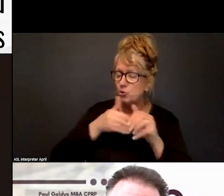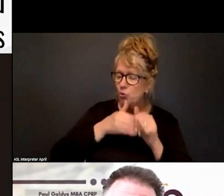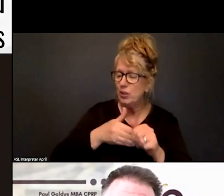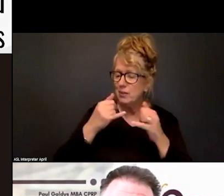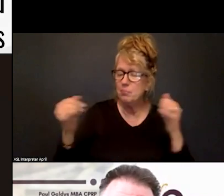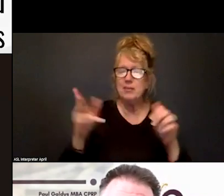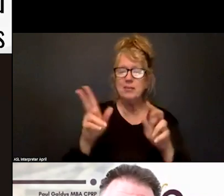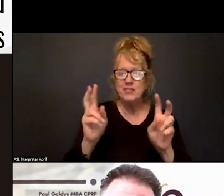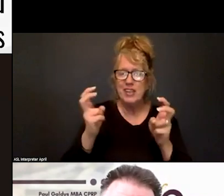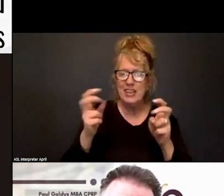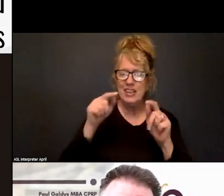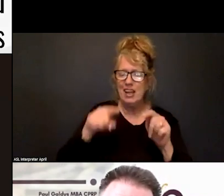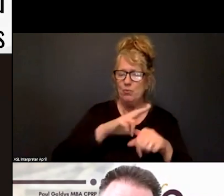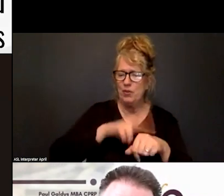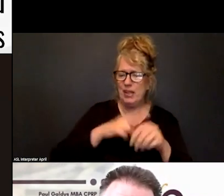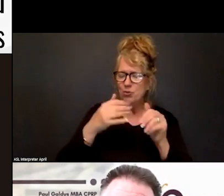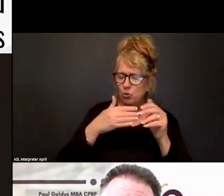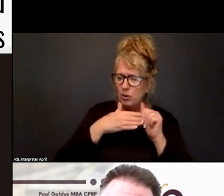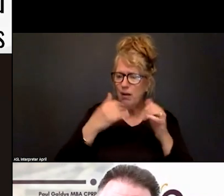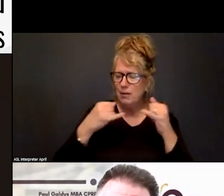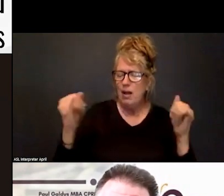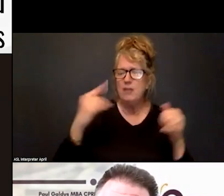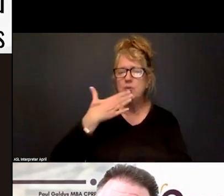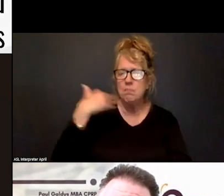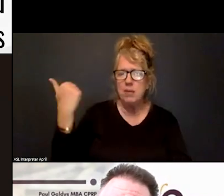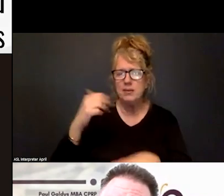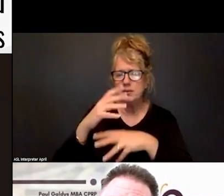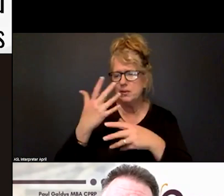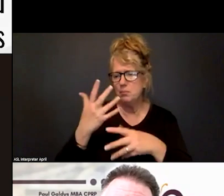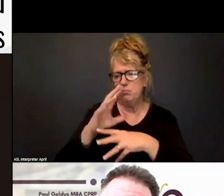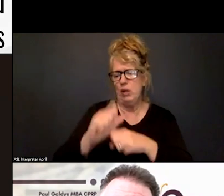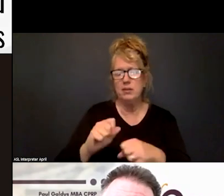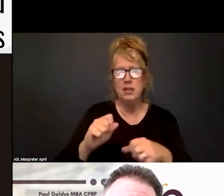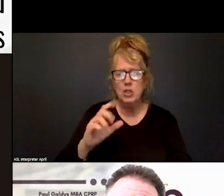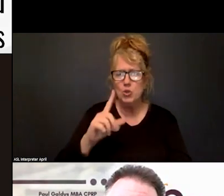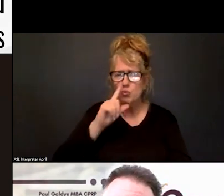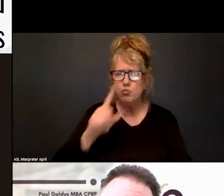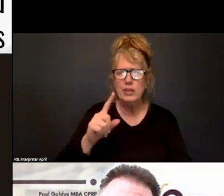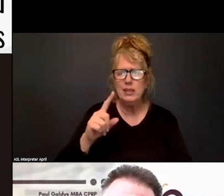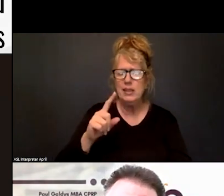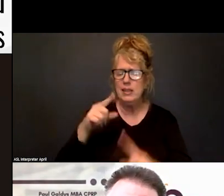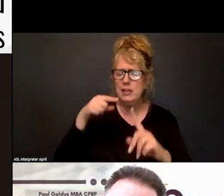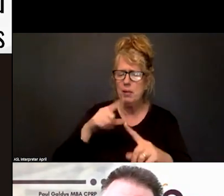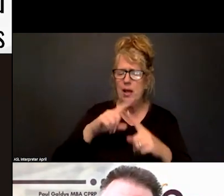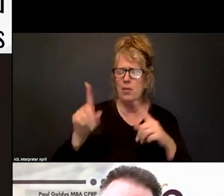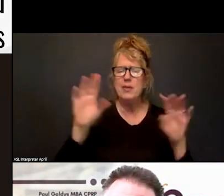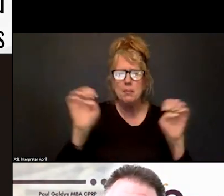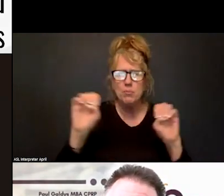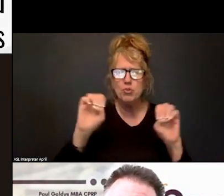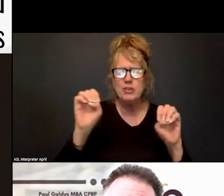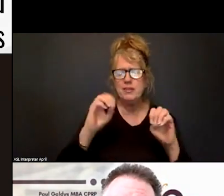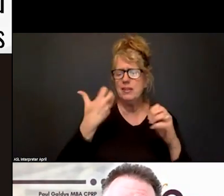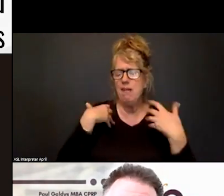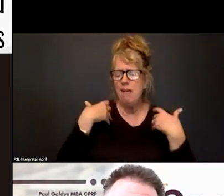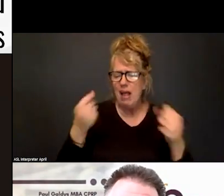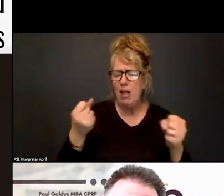title itself is the National Guidelines for Behavioral Health Crisis Care Best Practice Toolkit. It really leaned into the emergency behavioral health response, or